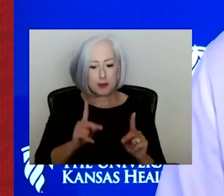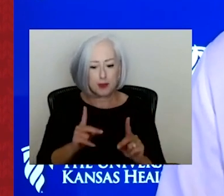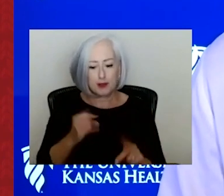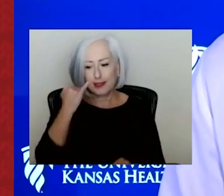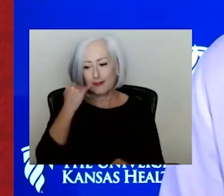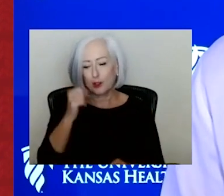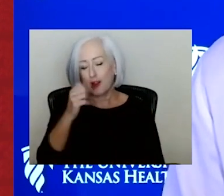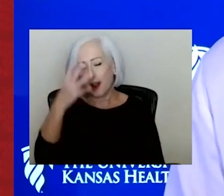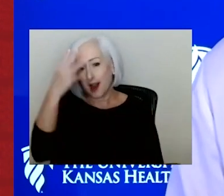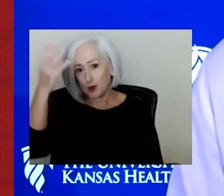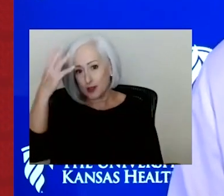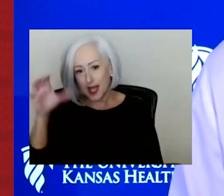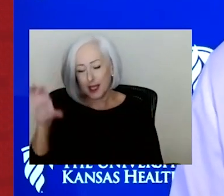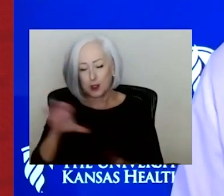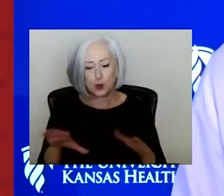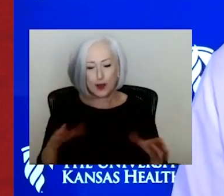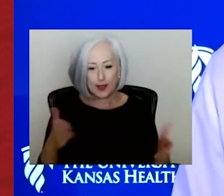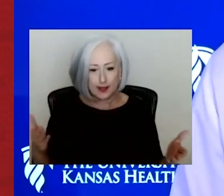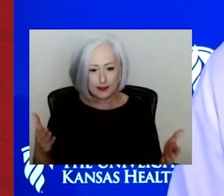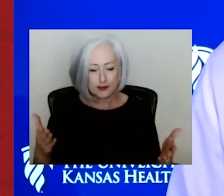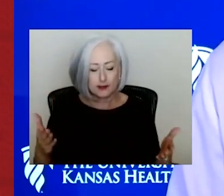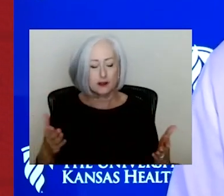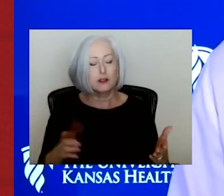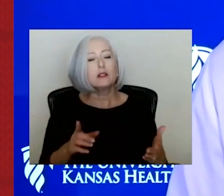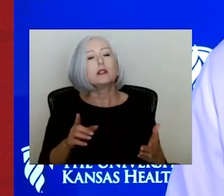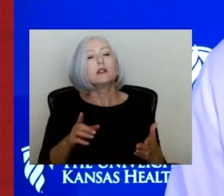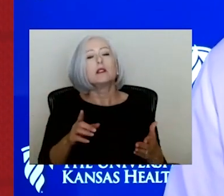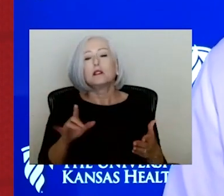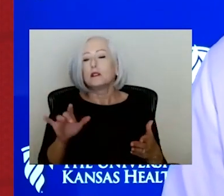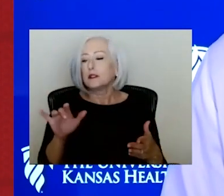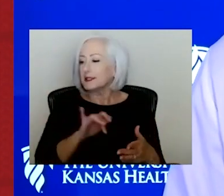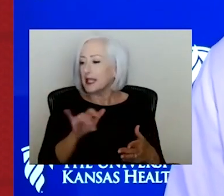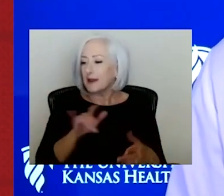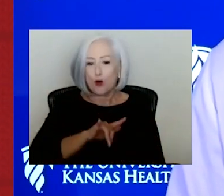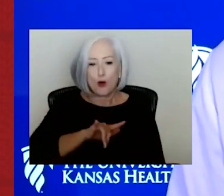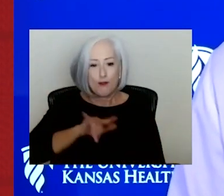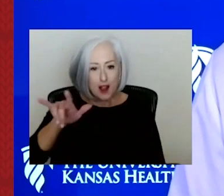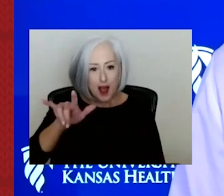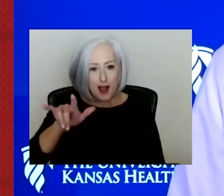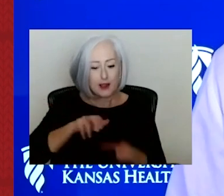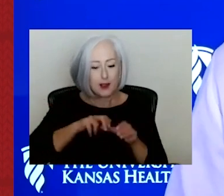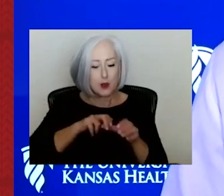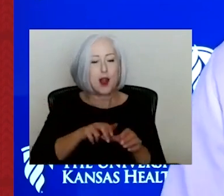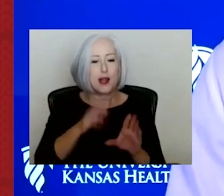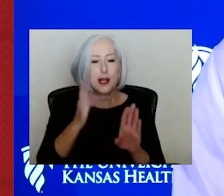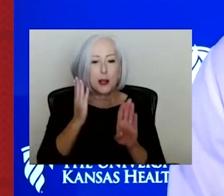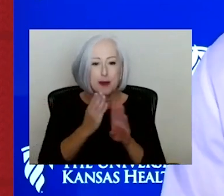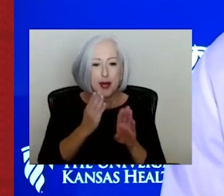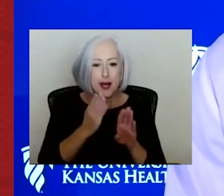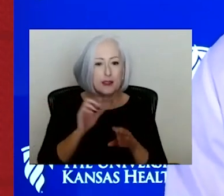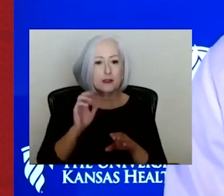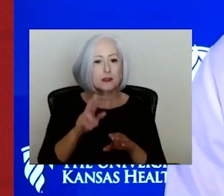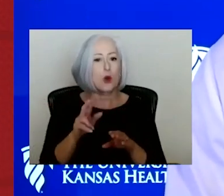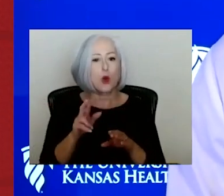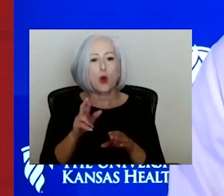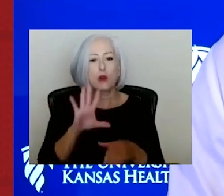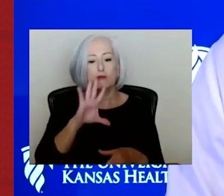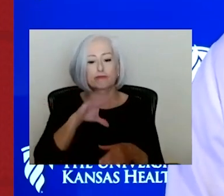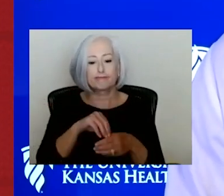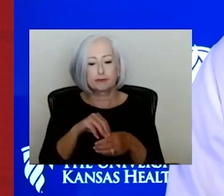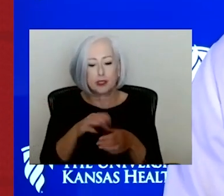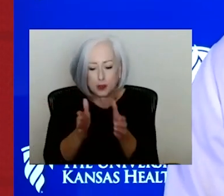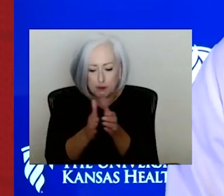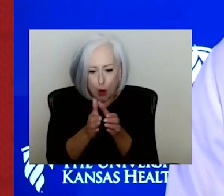nature, we know that is true whether you are flying or riding a bus or in a small area with a group of